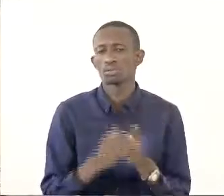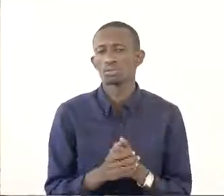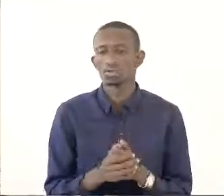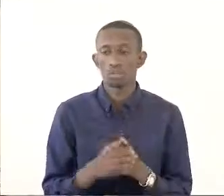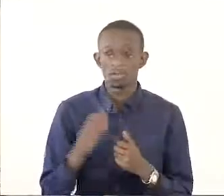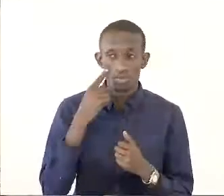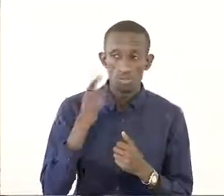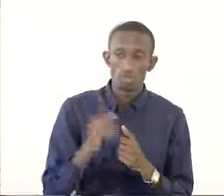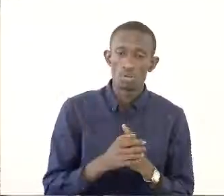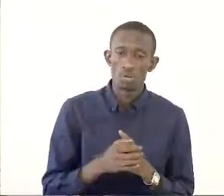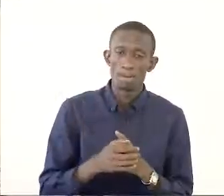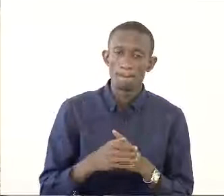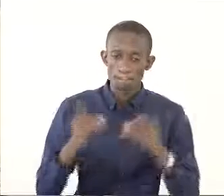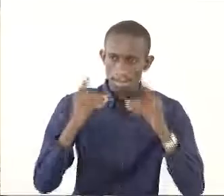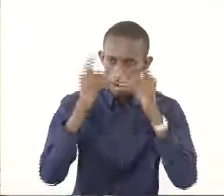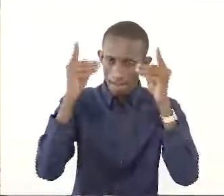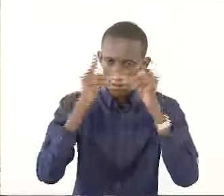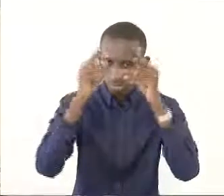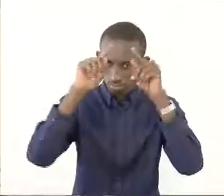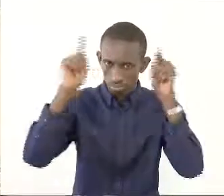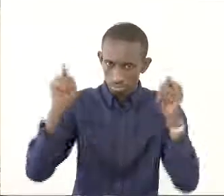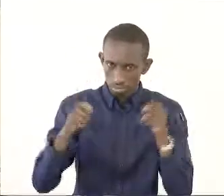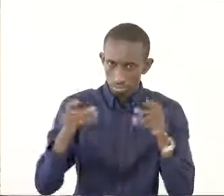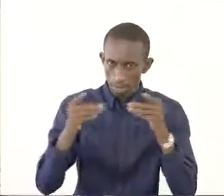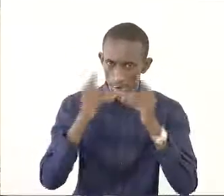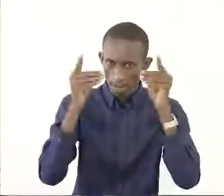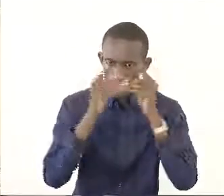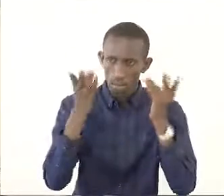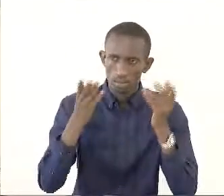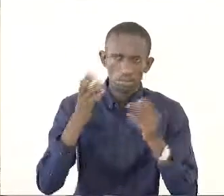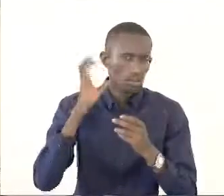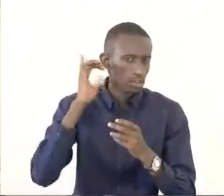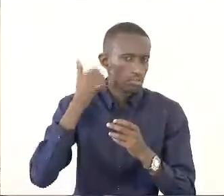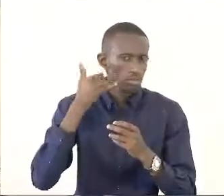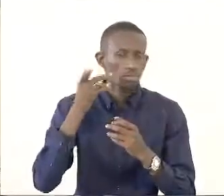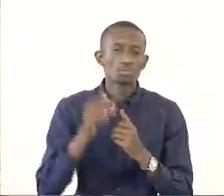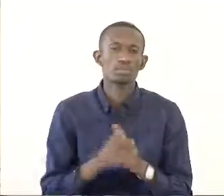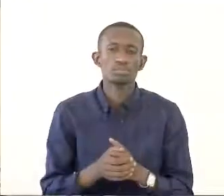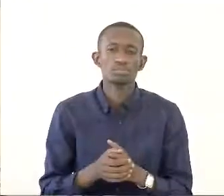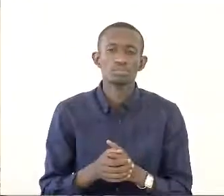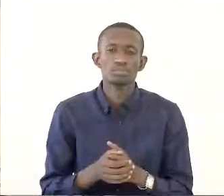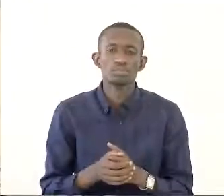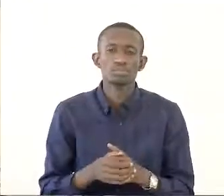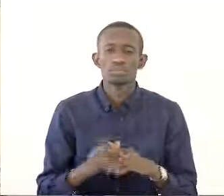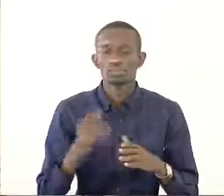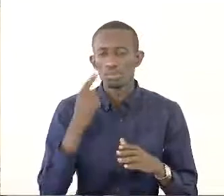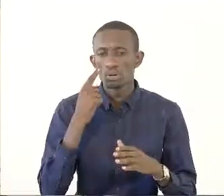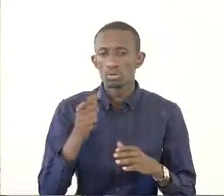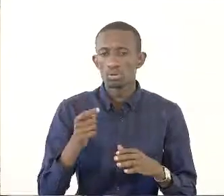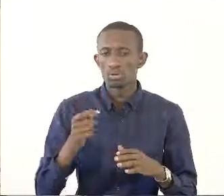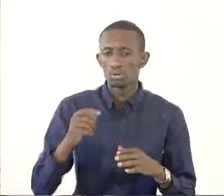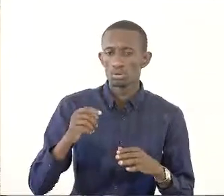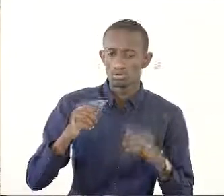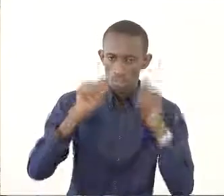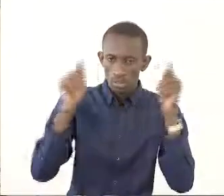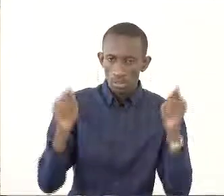antennas, those are the applications of the things we are learning. When you look at the cannonball trajectory